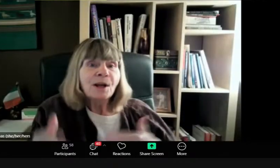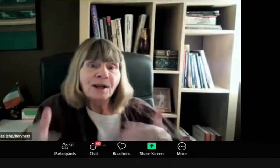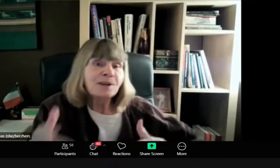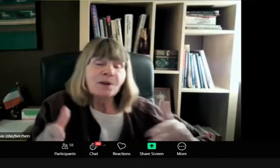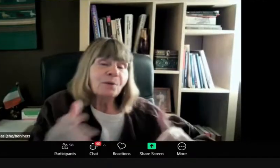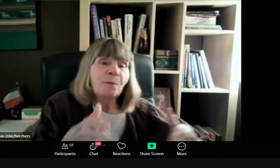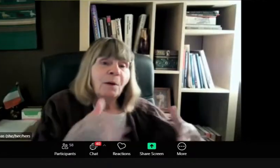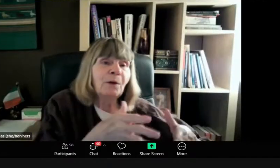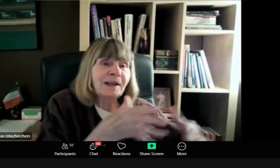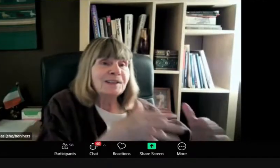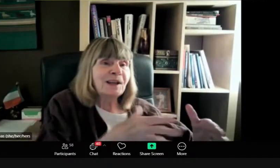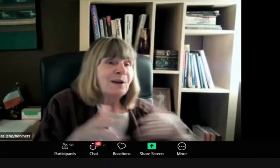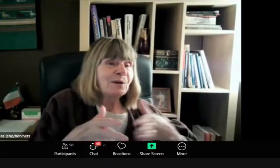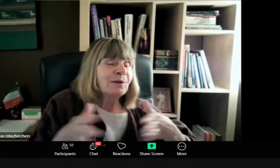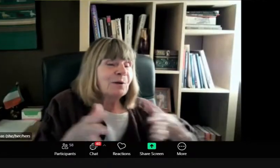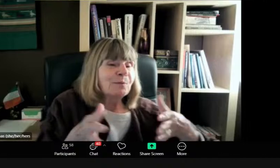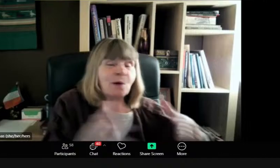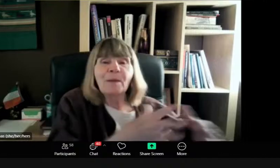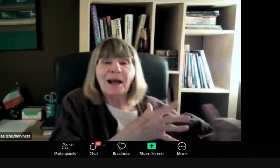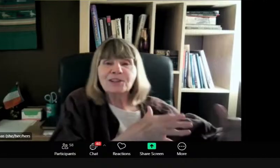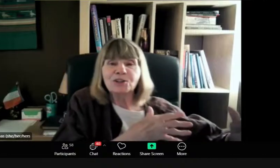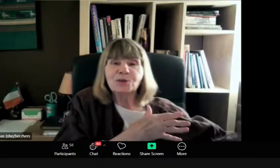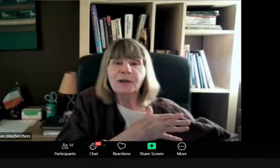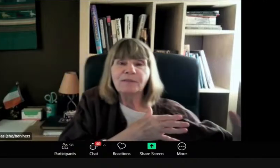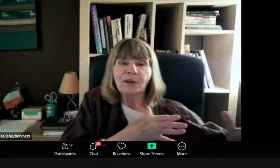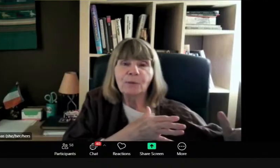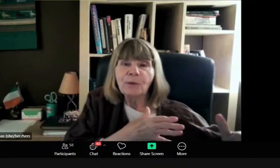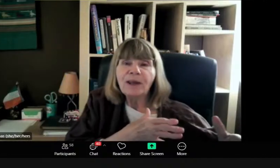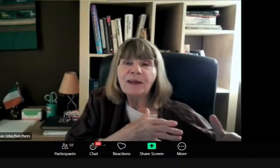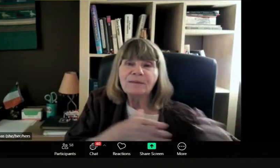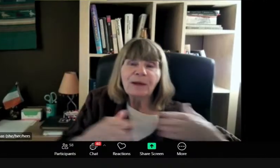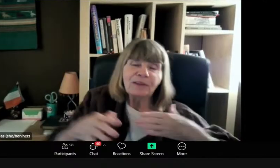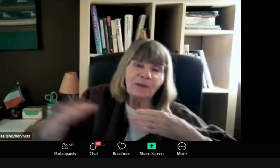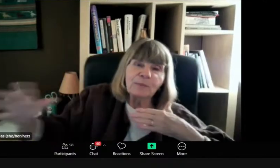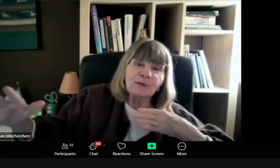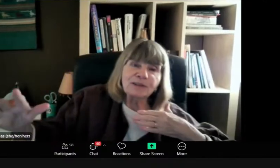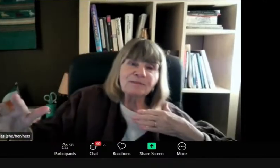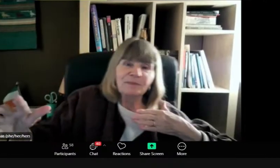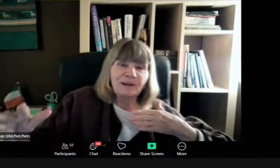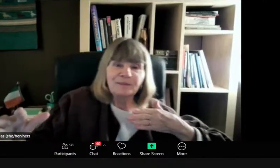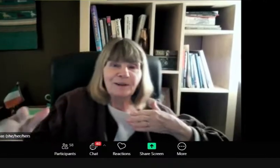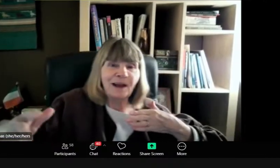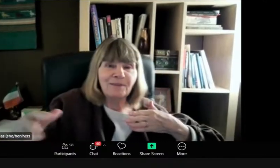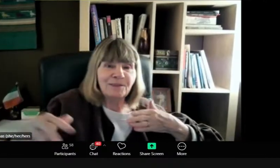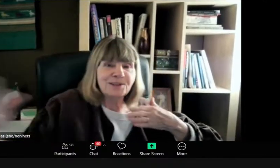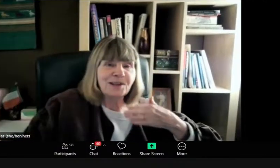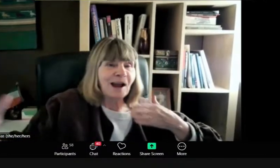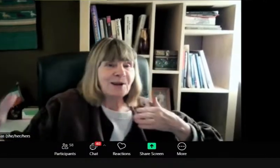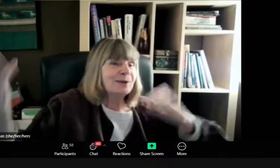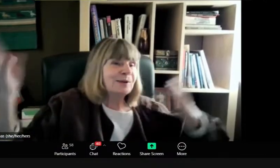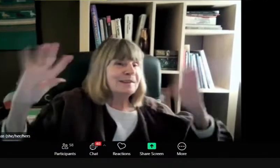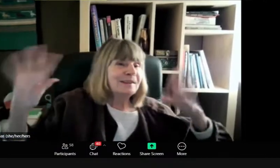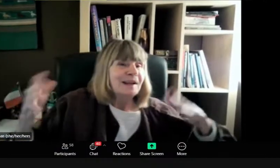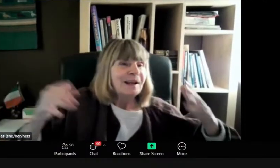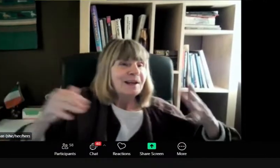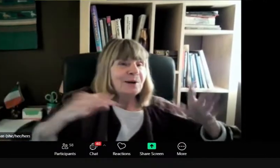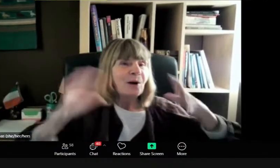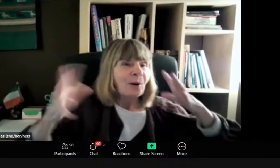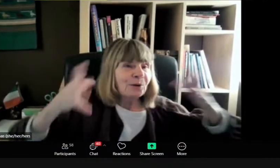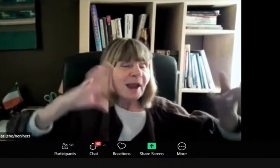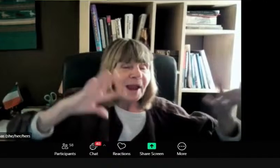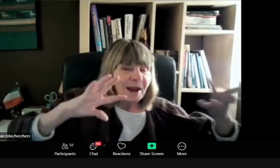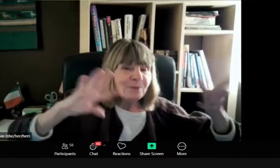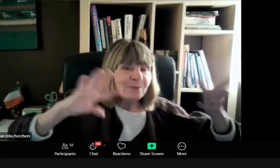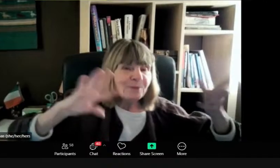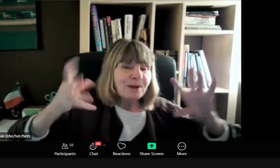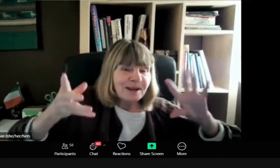you know, break it, you know, go back to just doing it every other week and make the other person have the desire, and, you know,